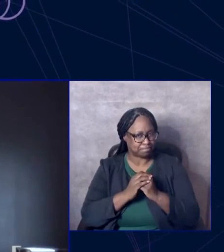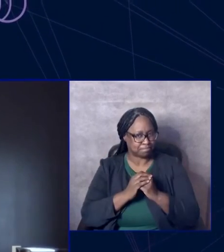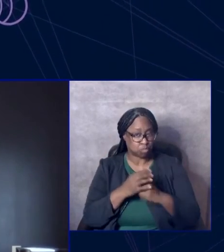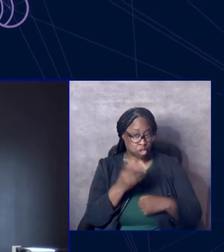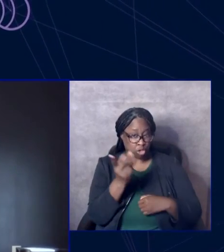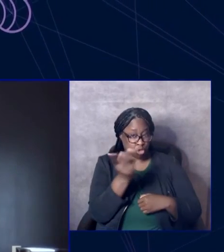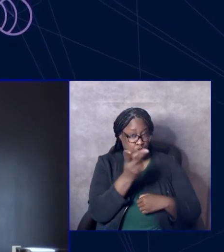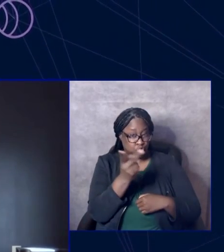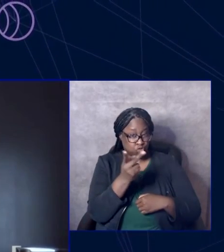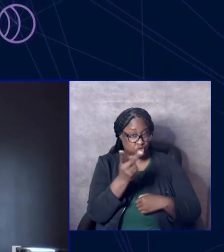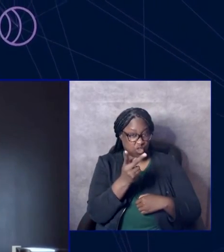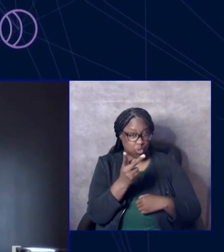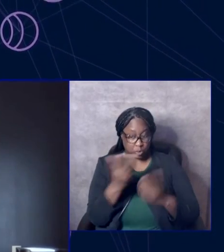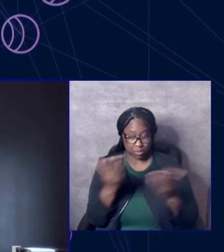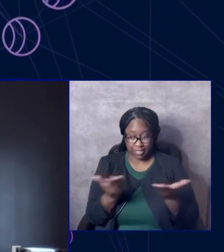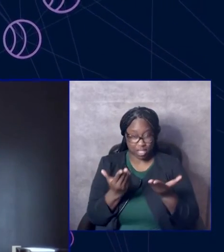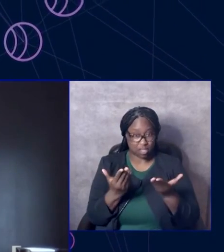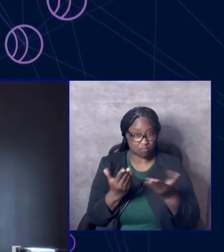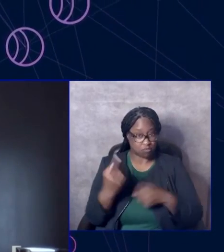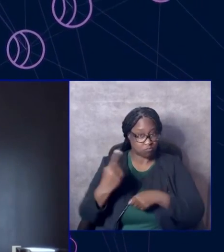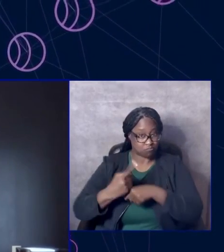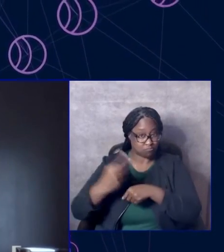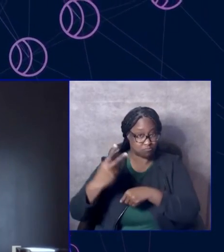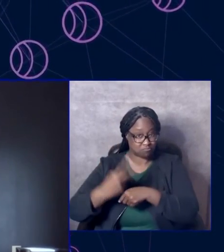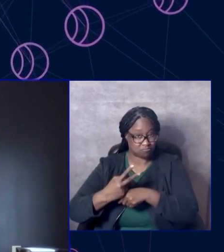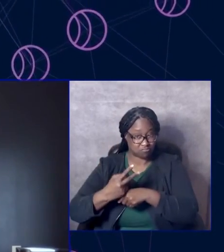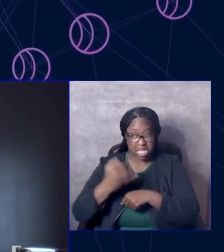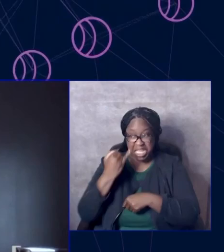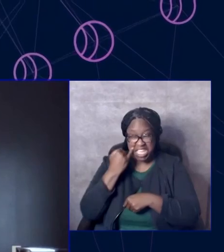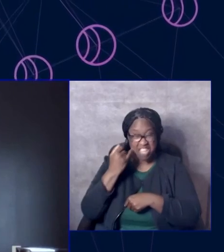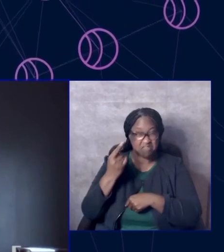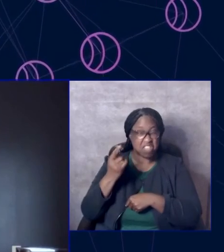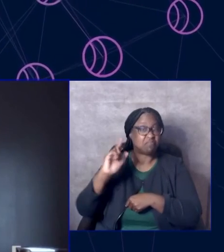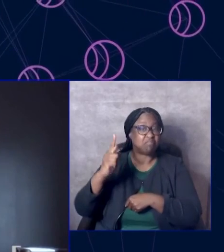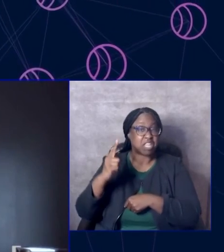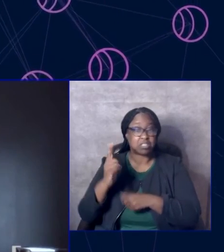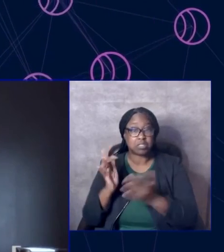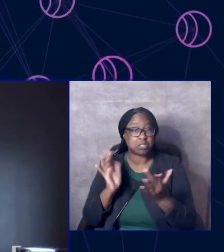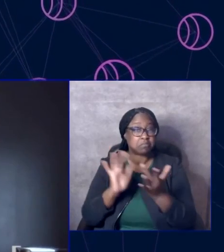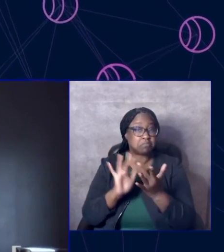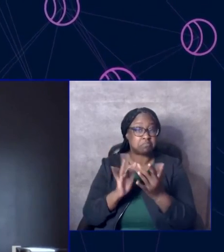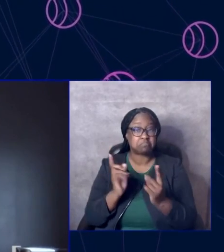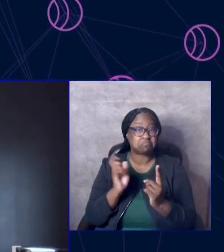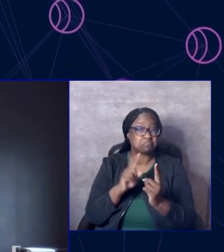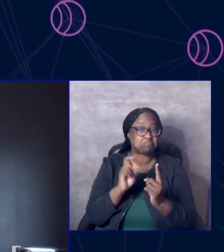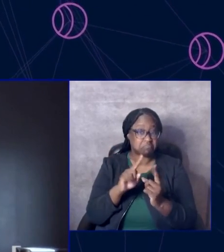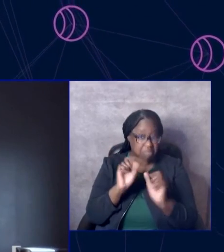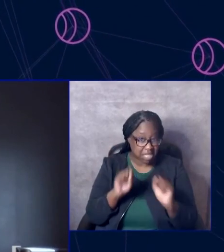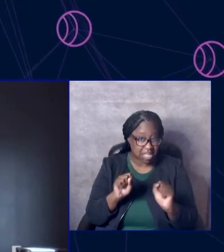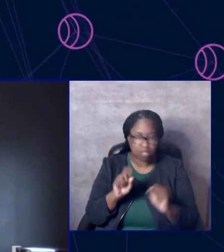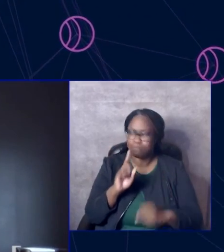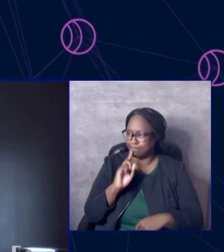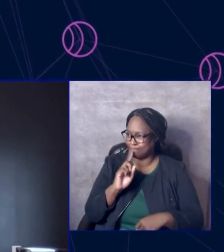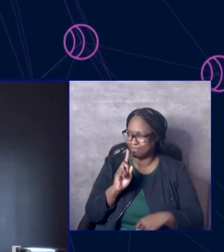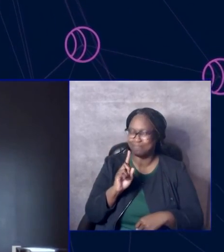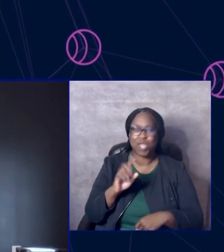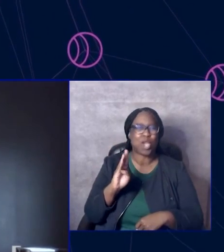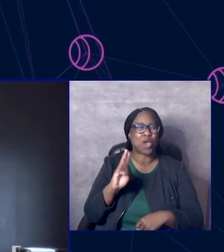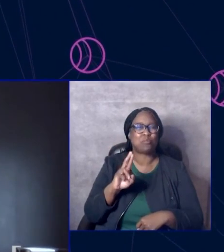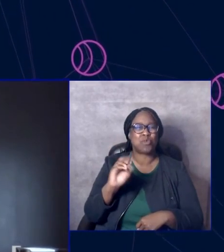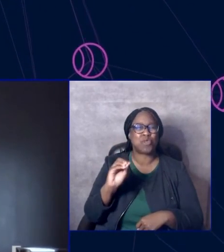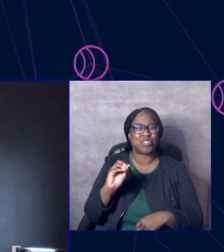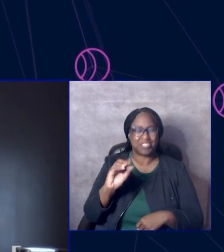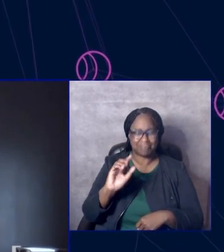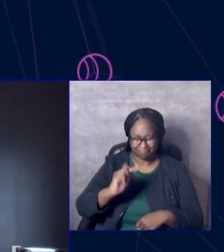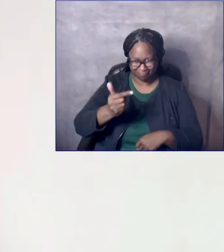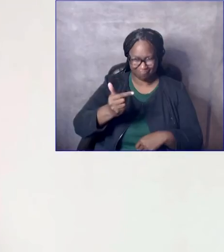couple of days. So if folks reach out to you in Slack, is it cool if they ask questions, come with questions? Definitely. Yes. All right, Bruna, I'm going to hand it to you to take us home, and then I'm